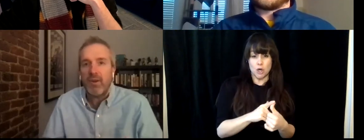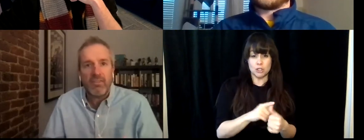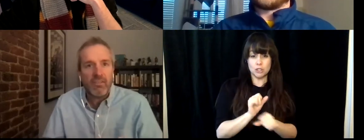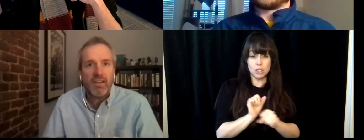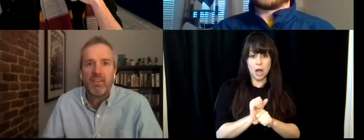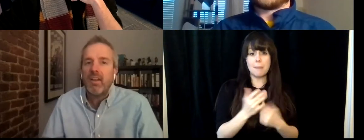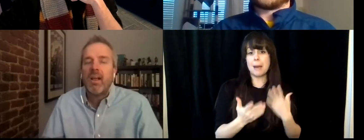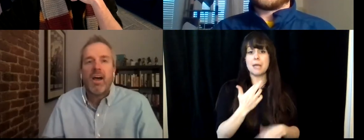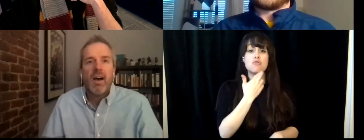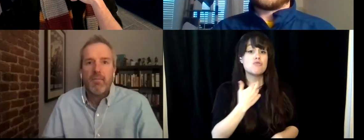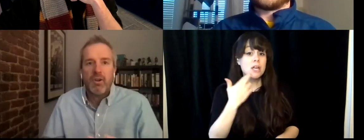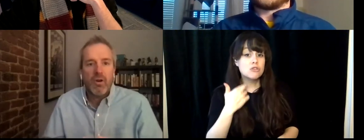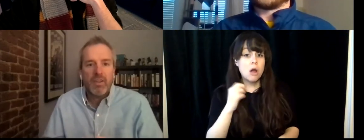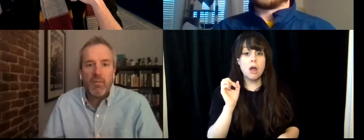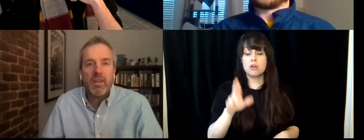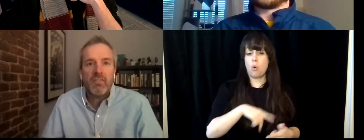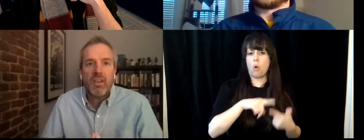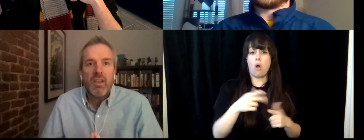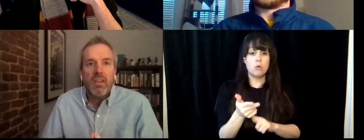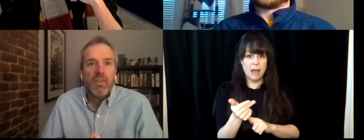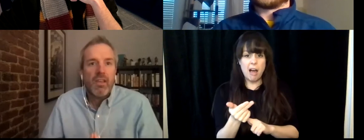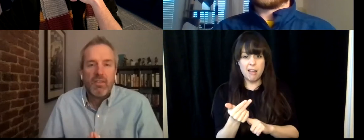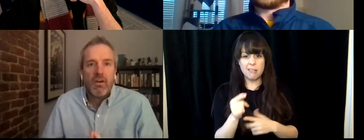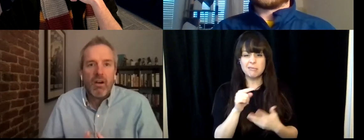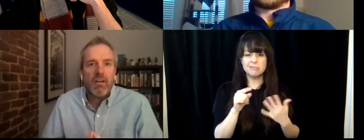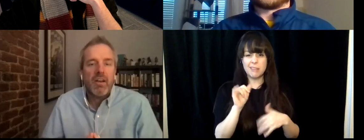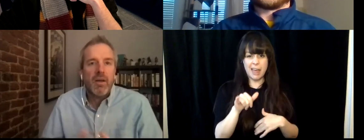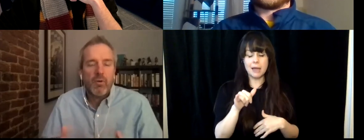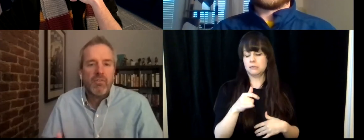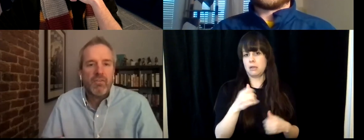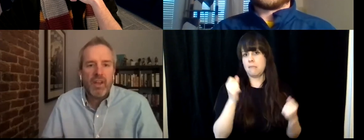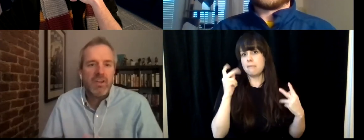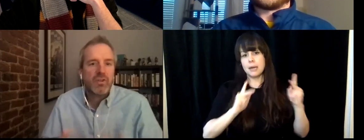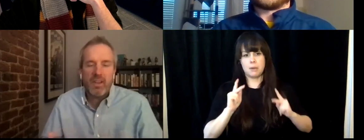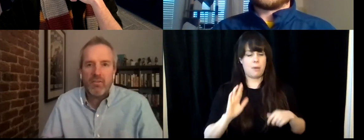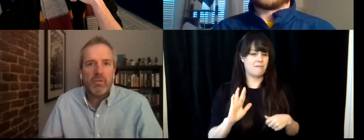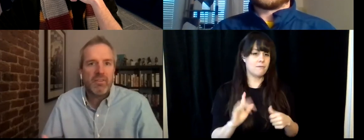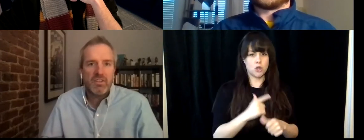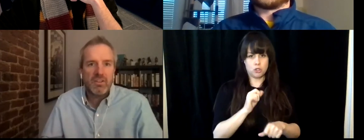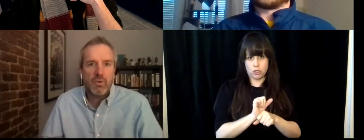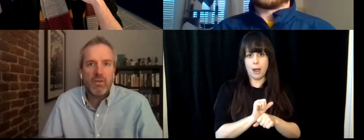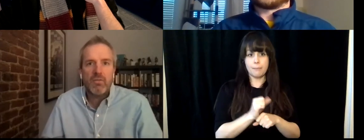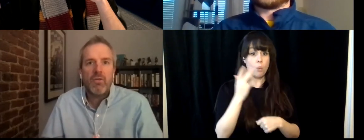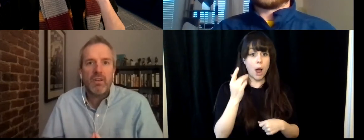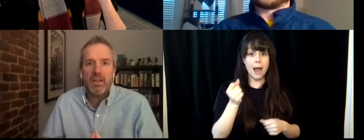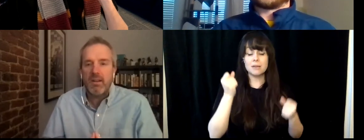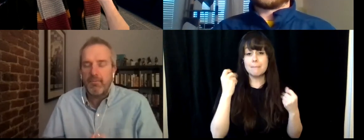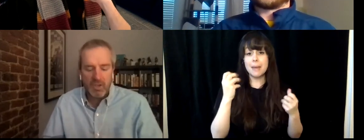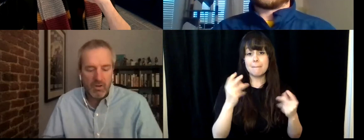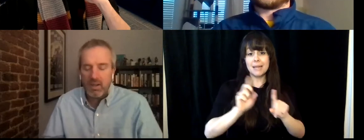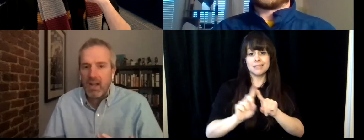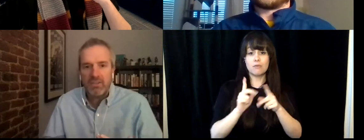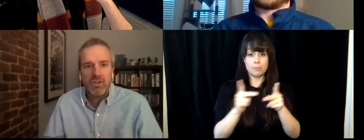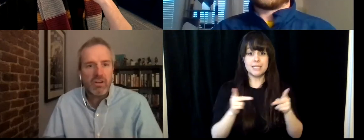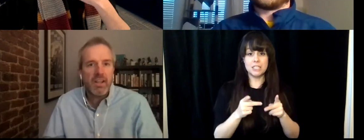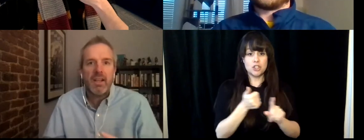it's a restaurant, you know, hotel, because there are a number of different entry level positions where you don't need, you